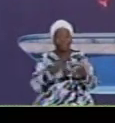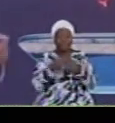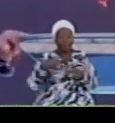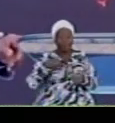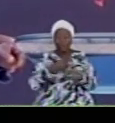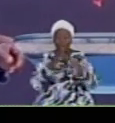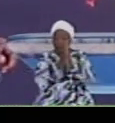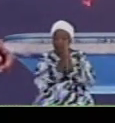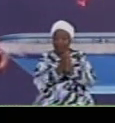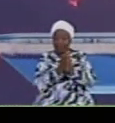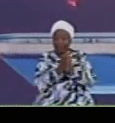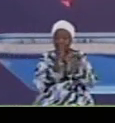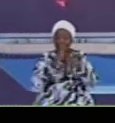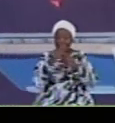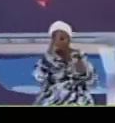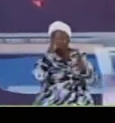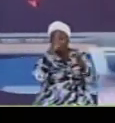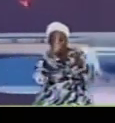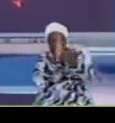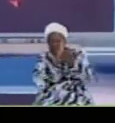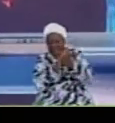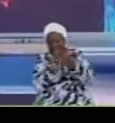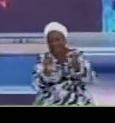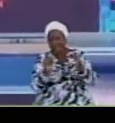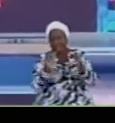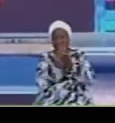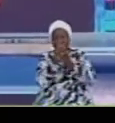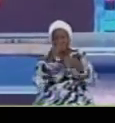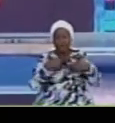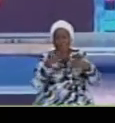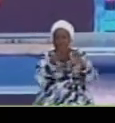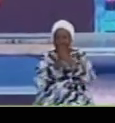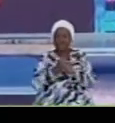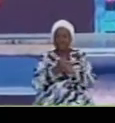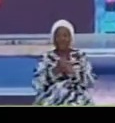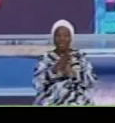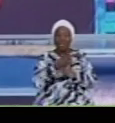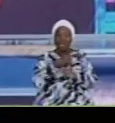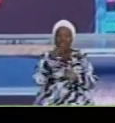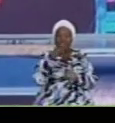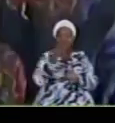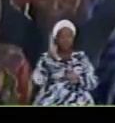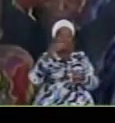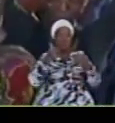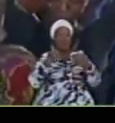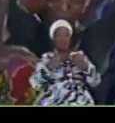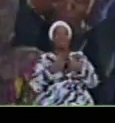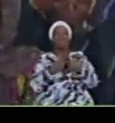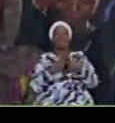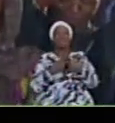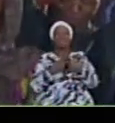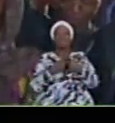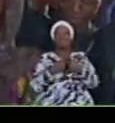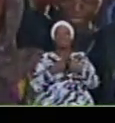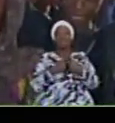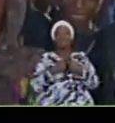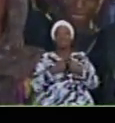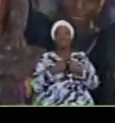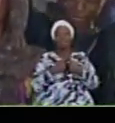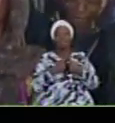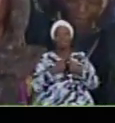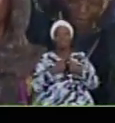pray, then you believe that you have received, and you will have.